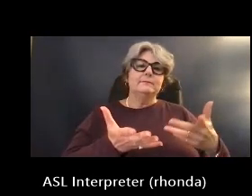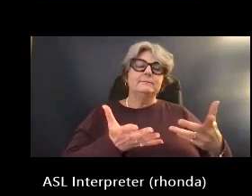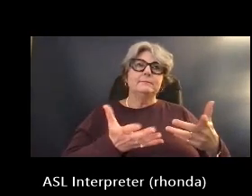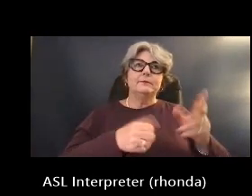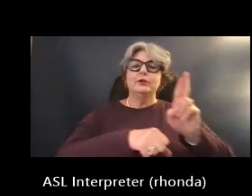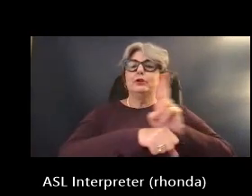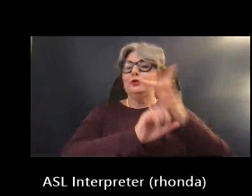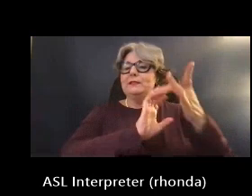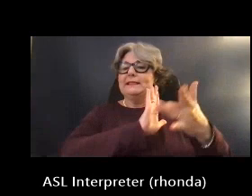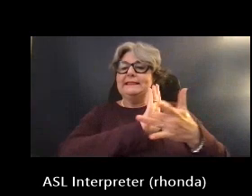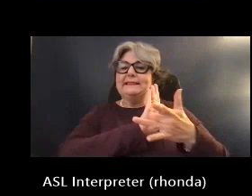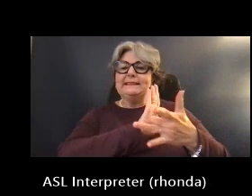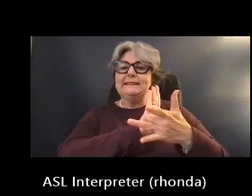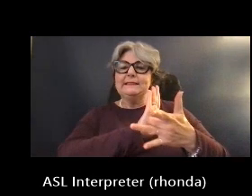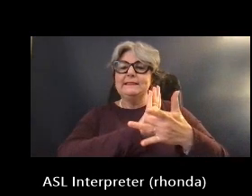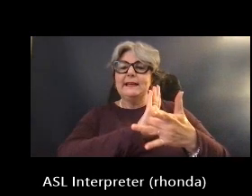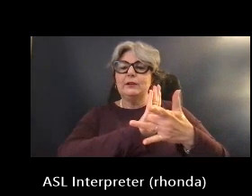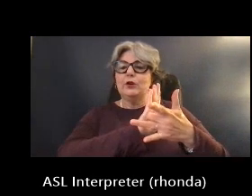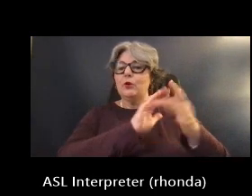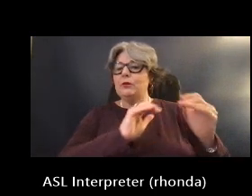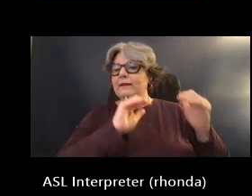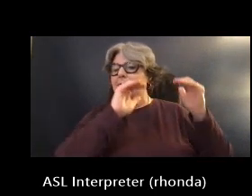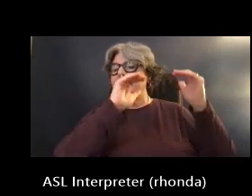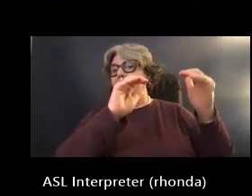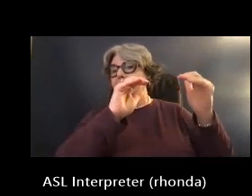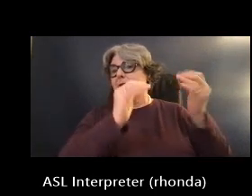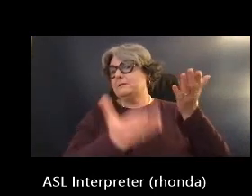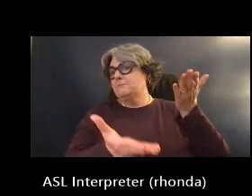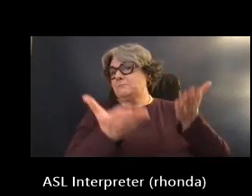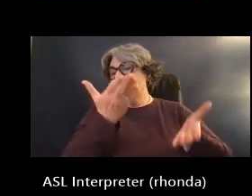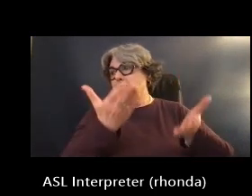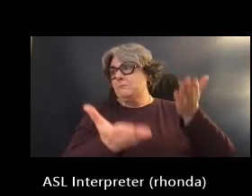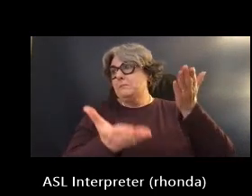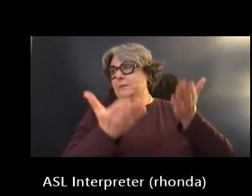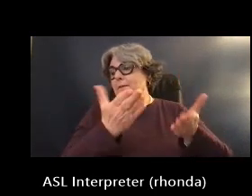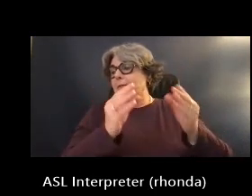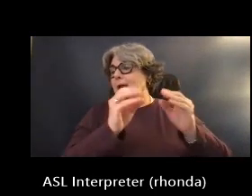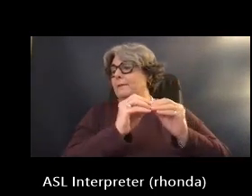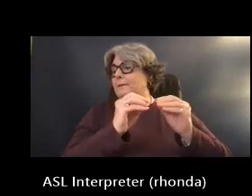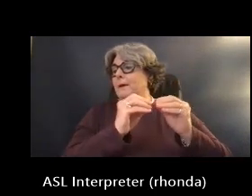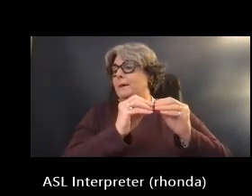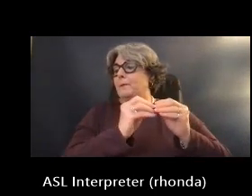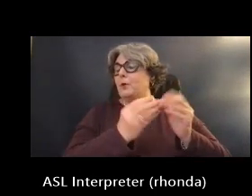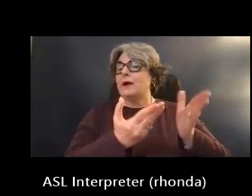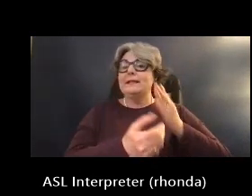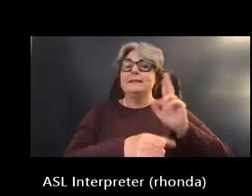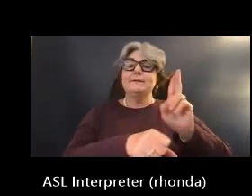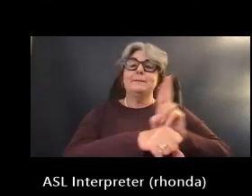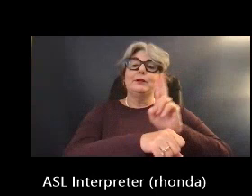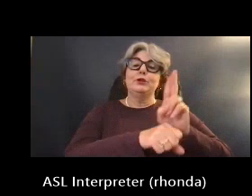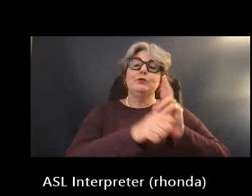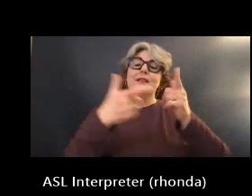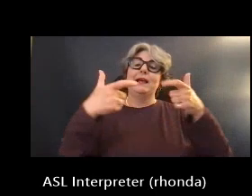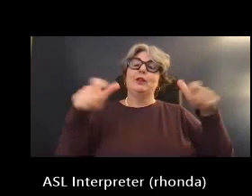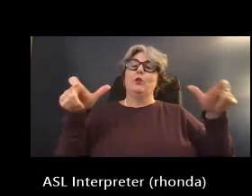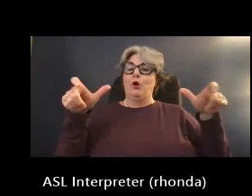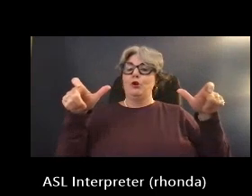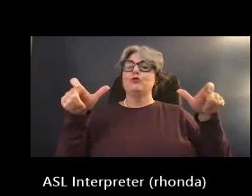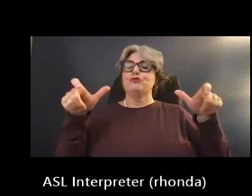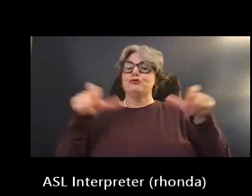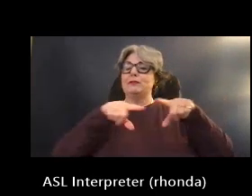the technological advances that might be more easily applied at larger scale based on